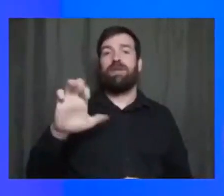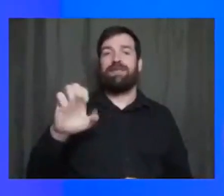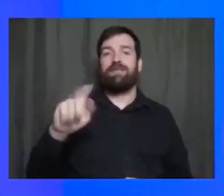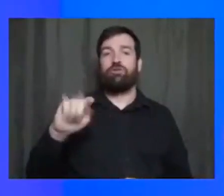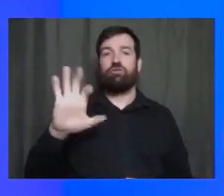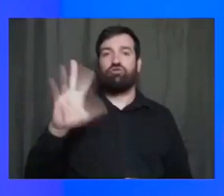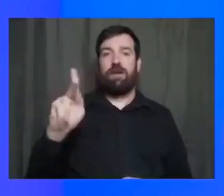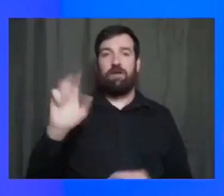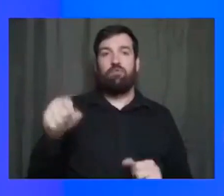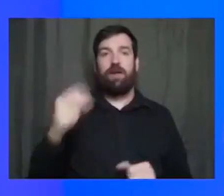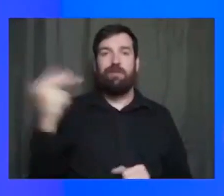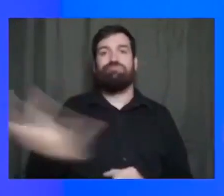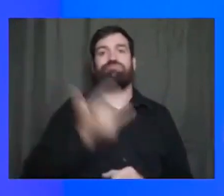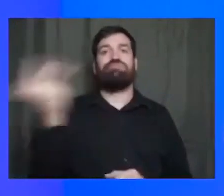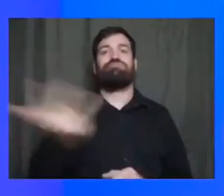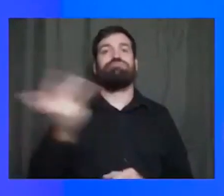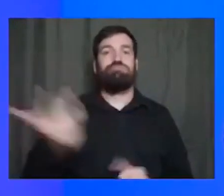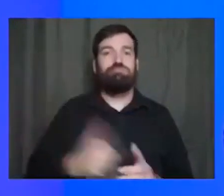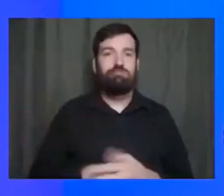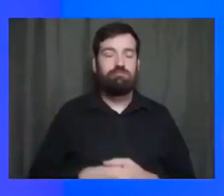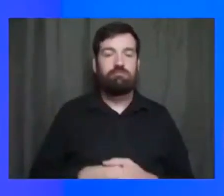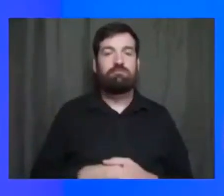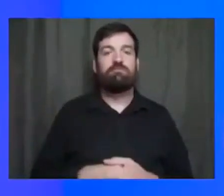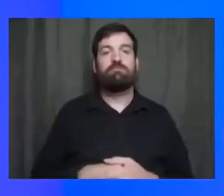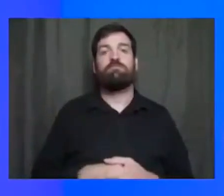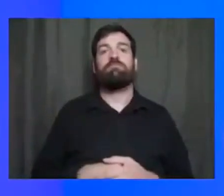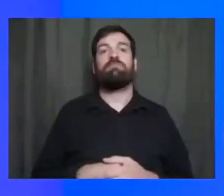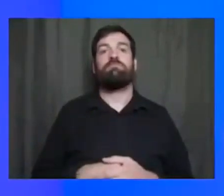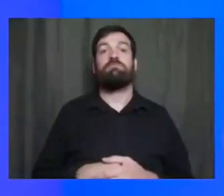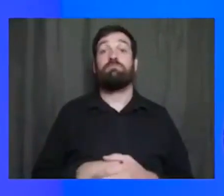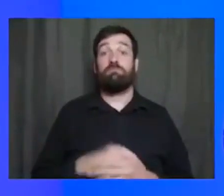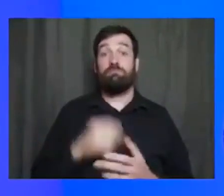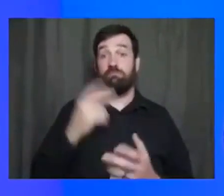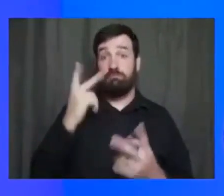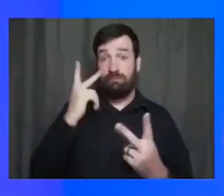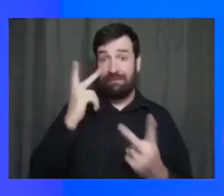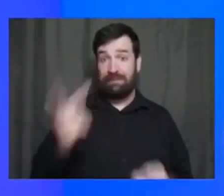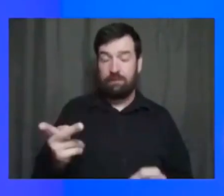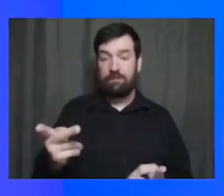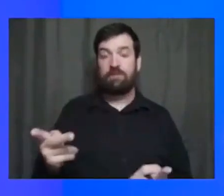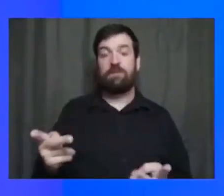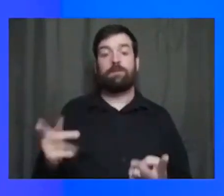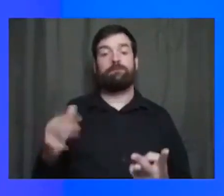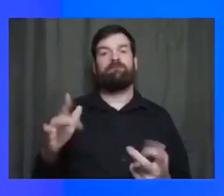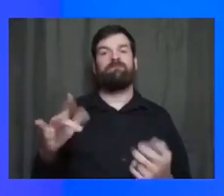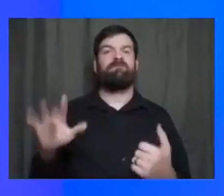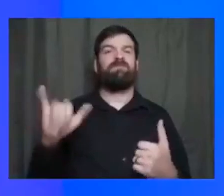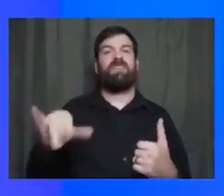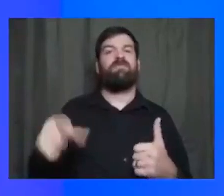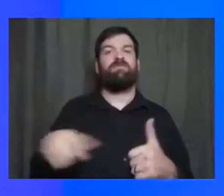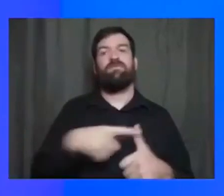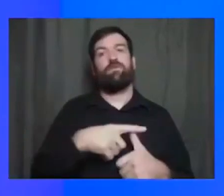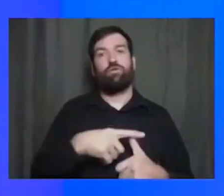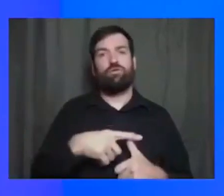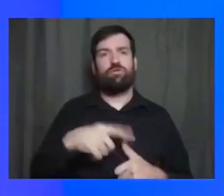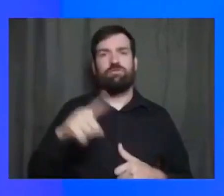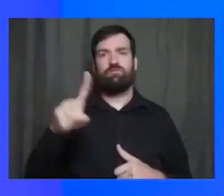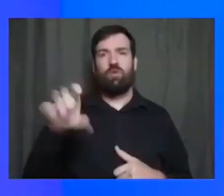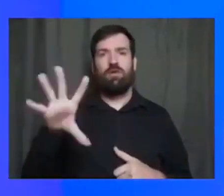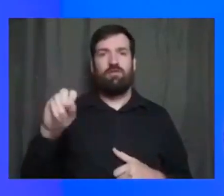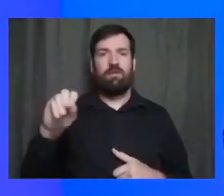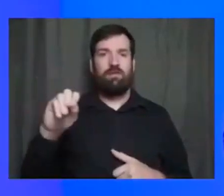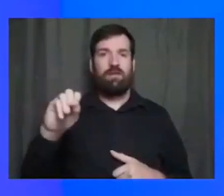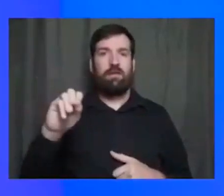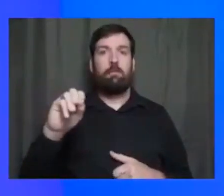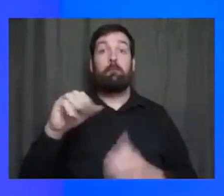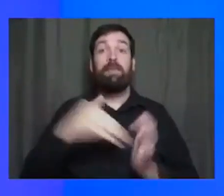So we'll see more of that. And I think as we go, with that first kind of 150 million people vaccinated.